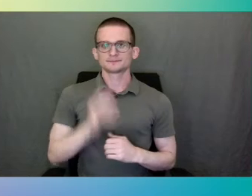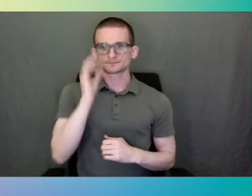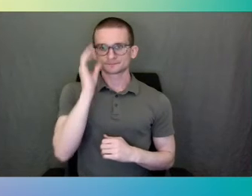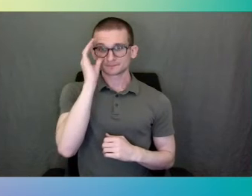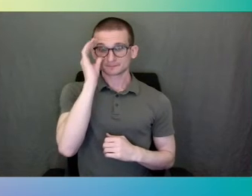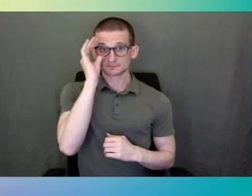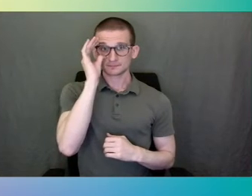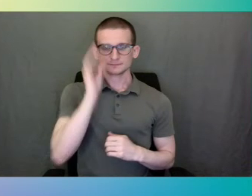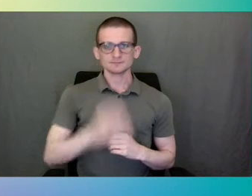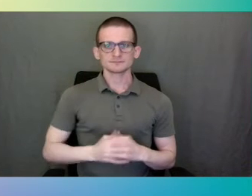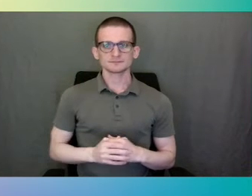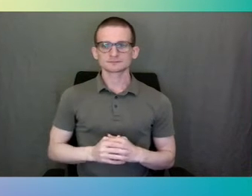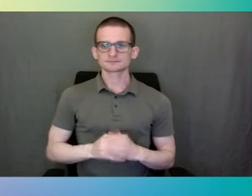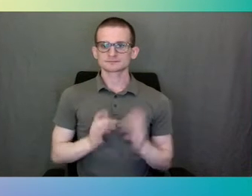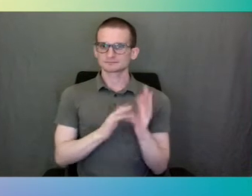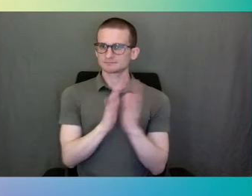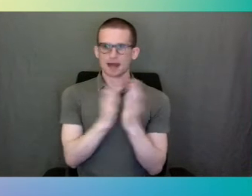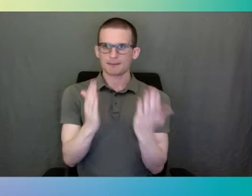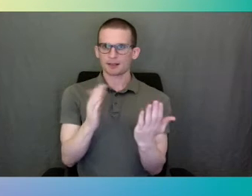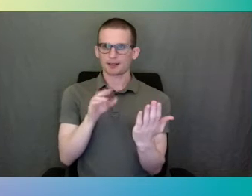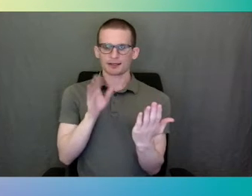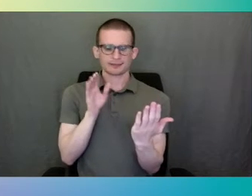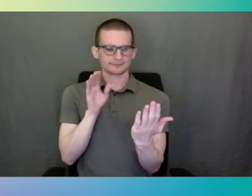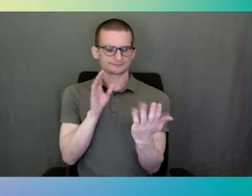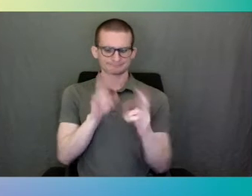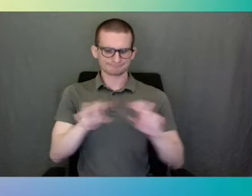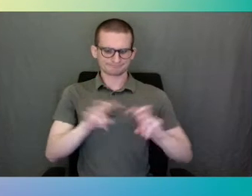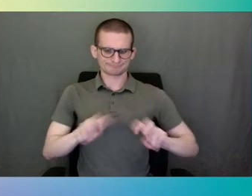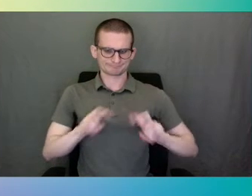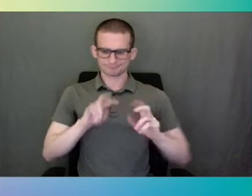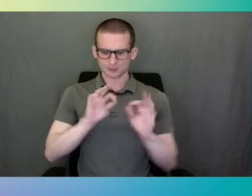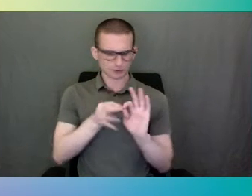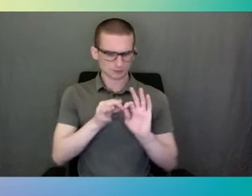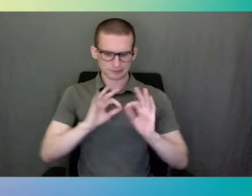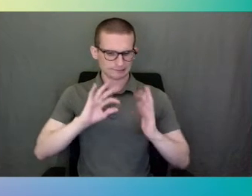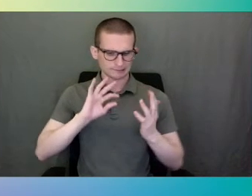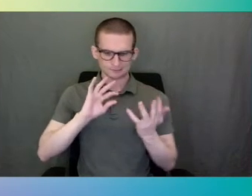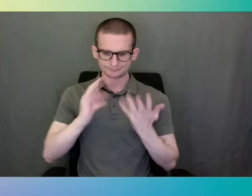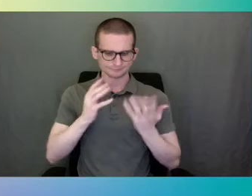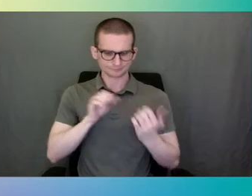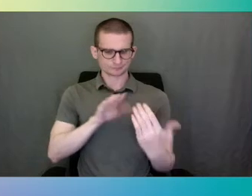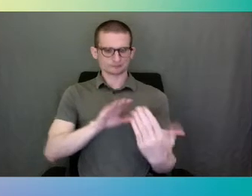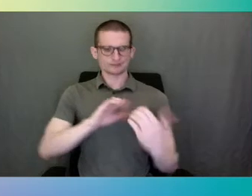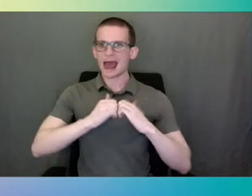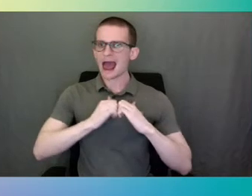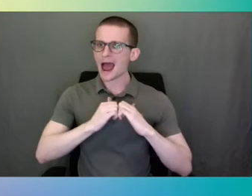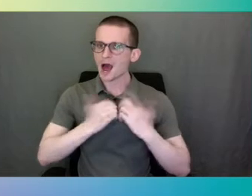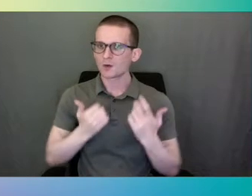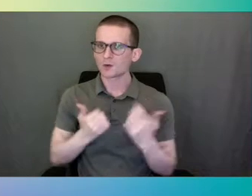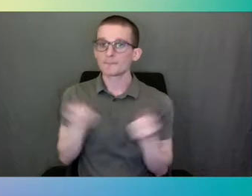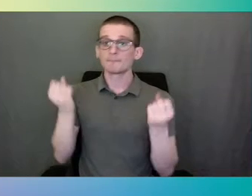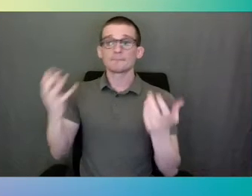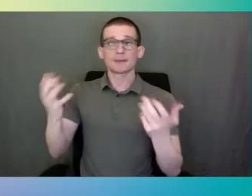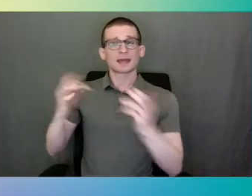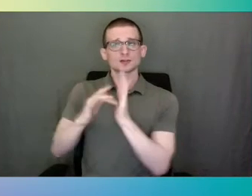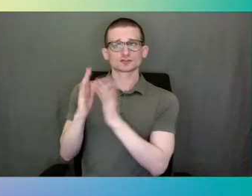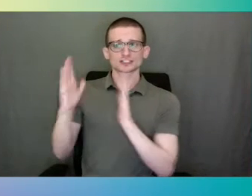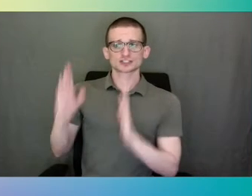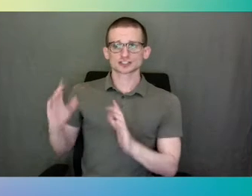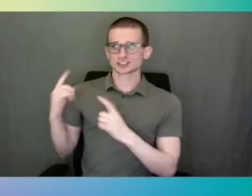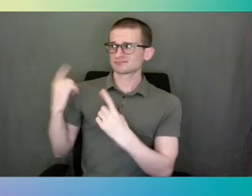How do we look at our Bible? And there are many different views represented by many different Christians over the past 2,000